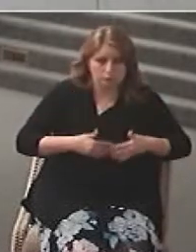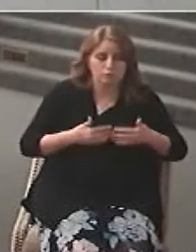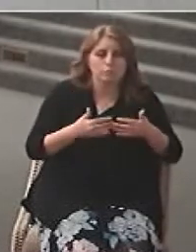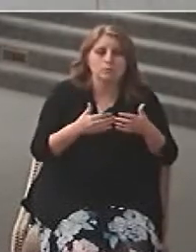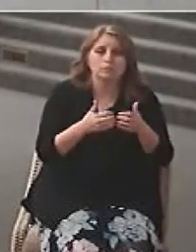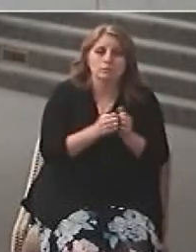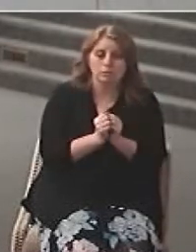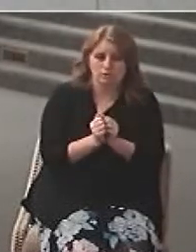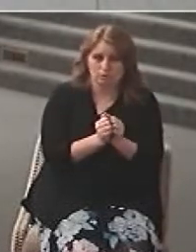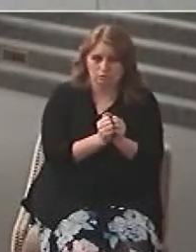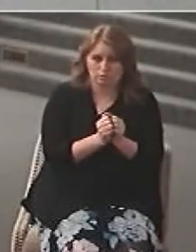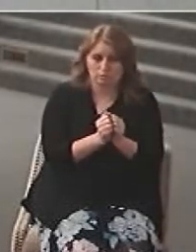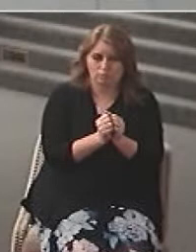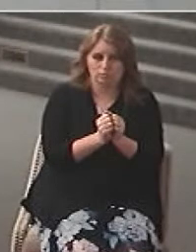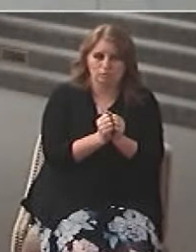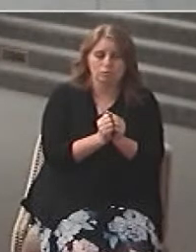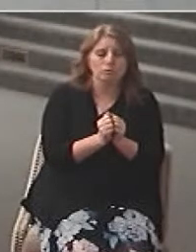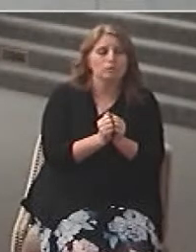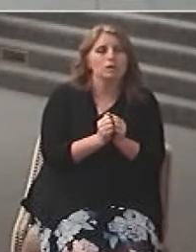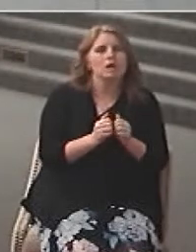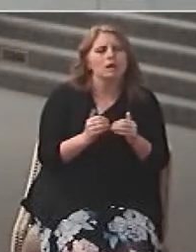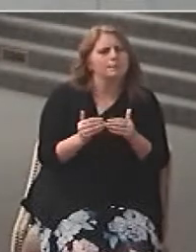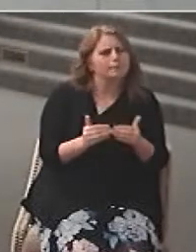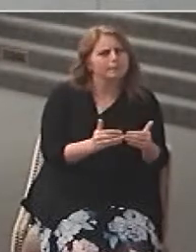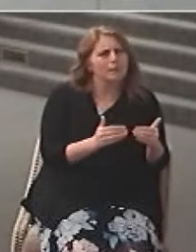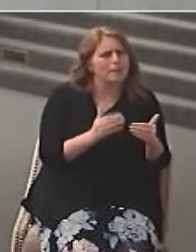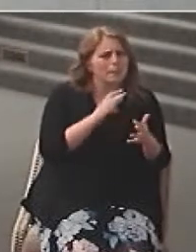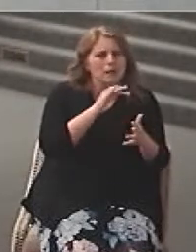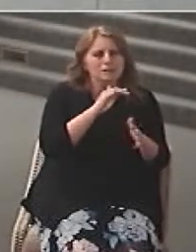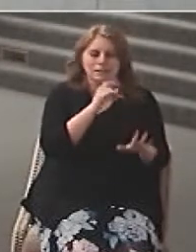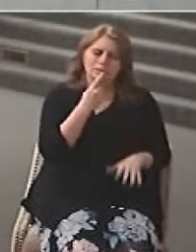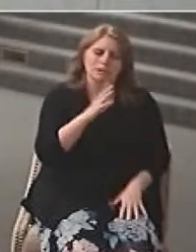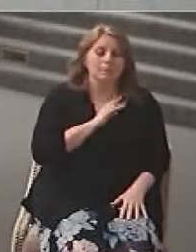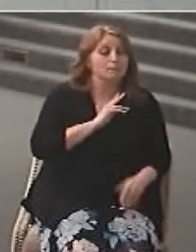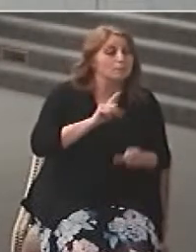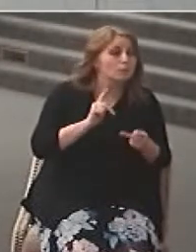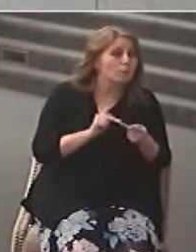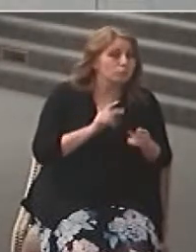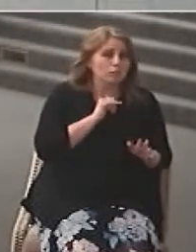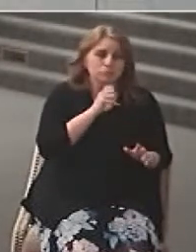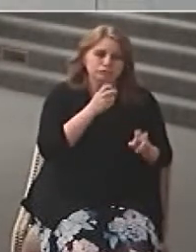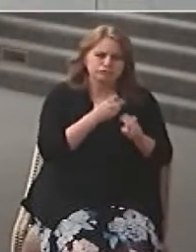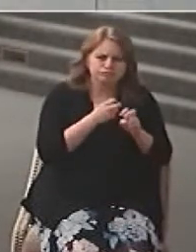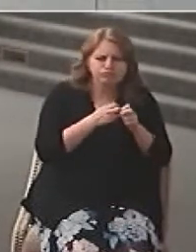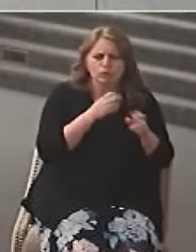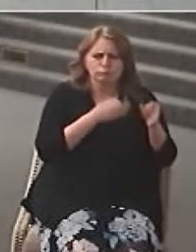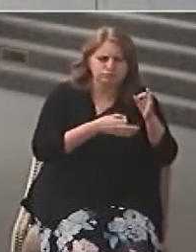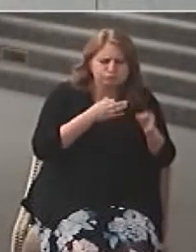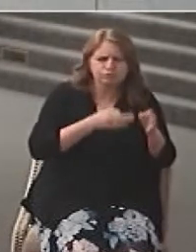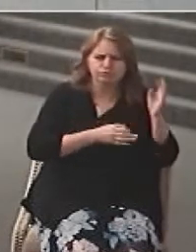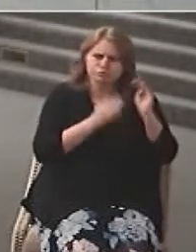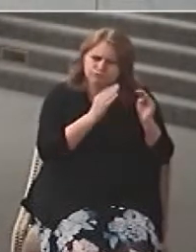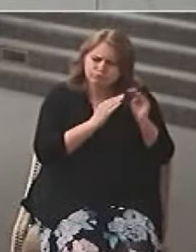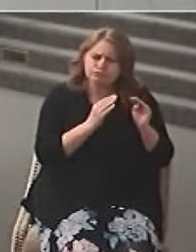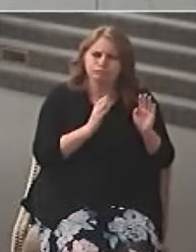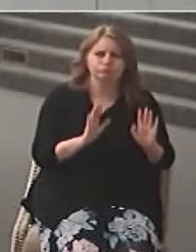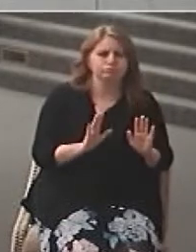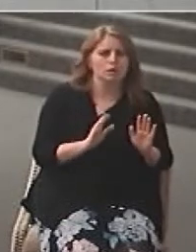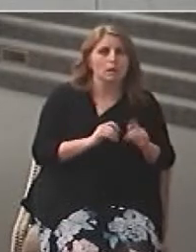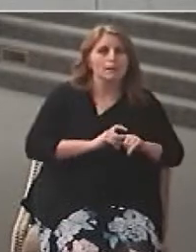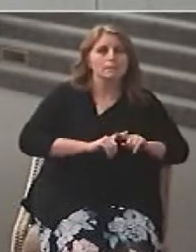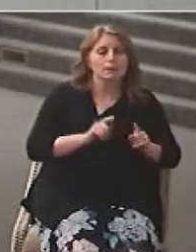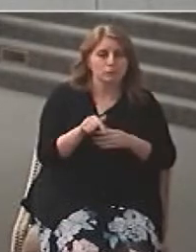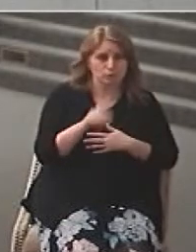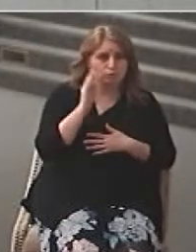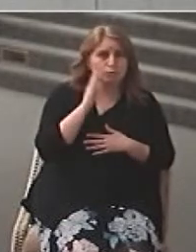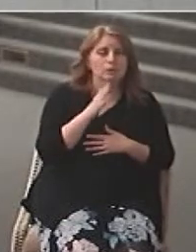will work out. Not saying it's going to be perfect or that you're not going to have troubles and trials and tribulations, but you